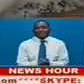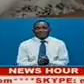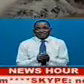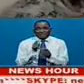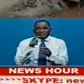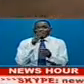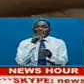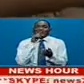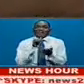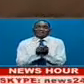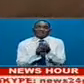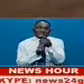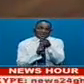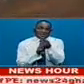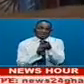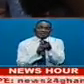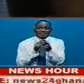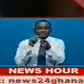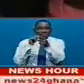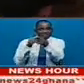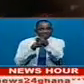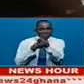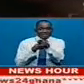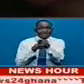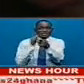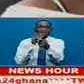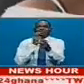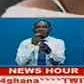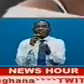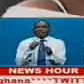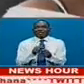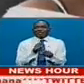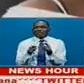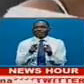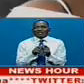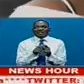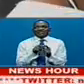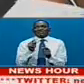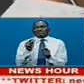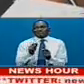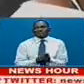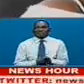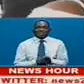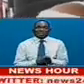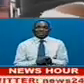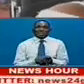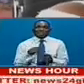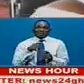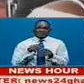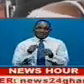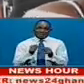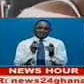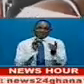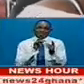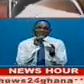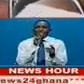According to her mother, Madame Juliana Ejei, Madeline can talk, but it is minimal. I tried to get Madeline